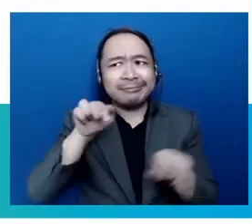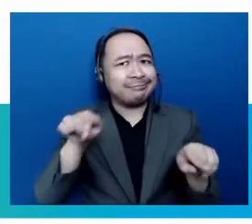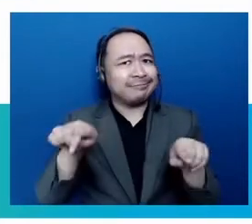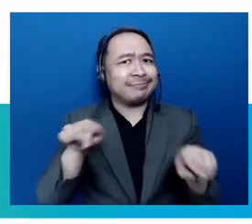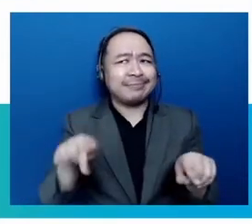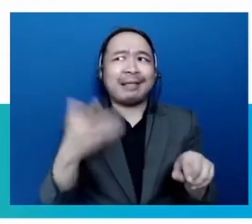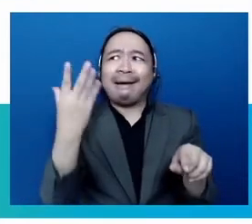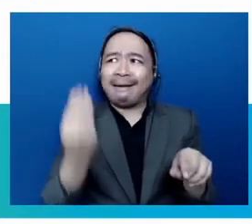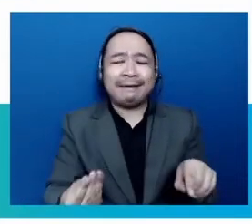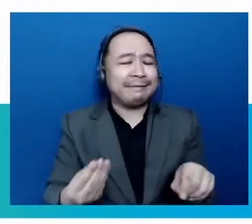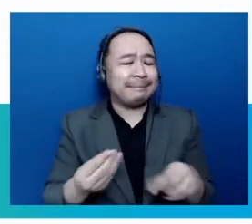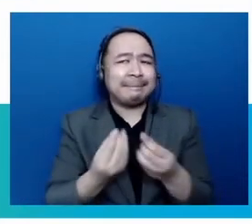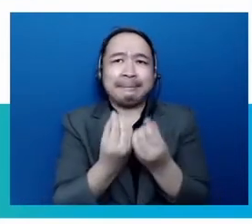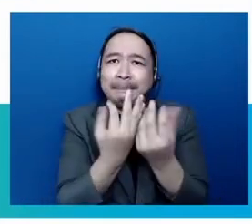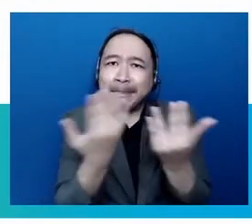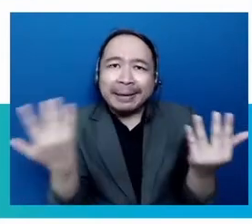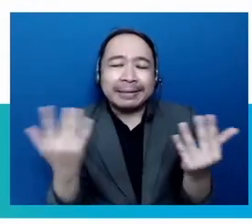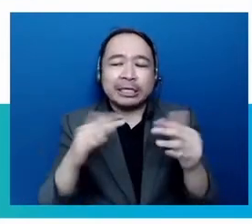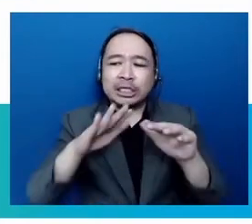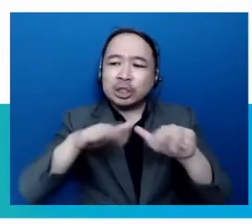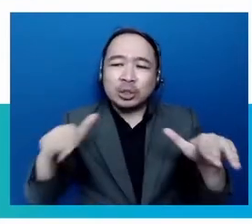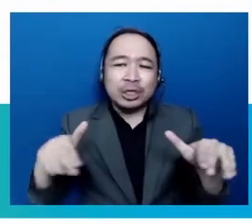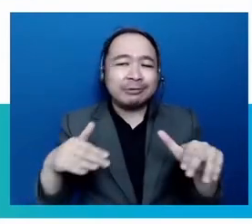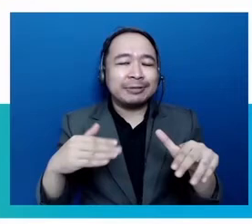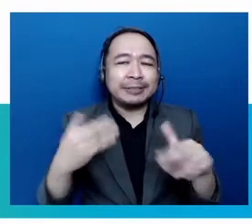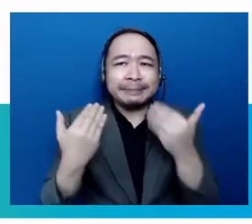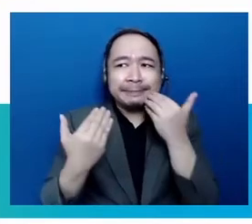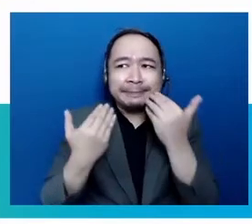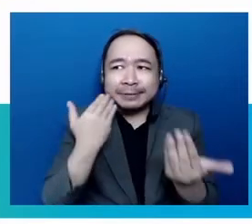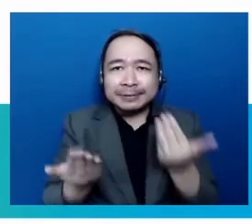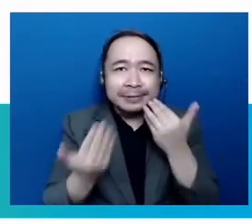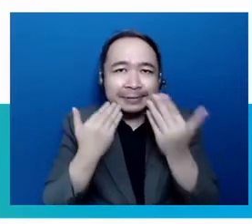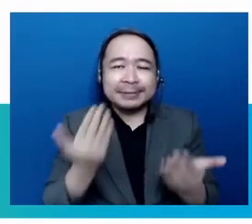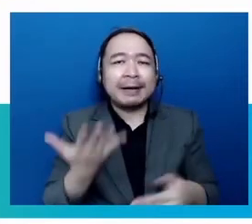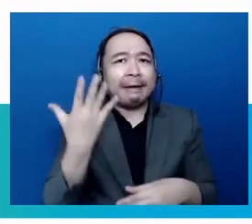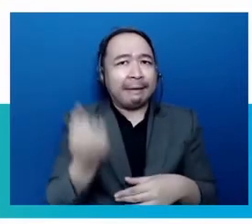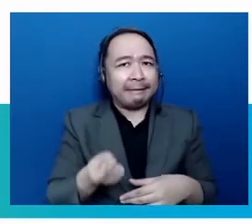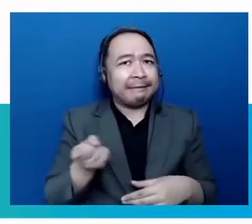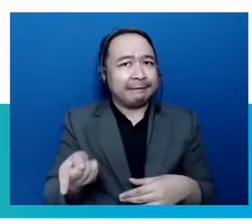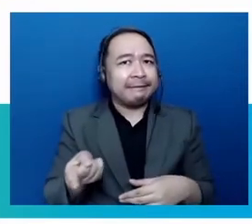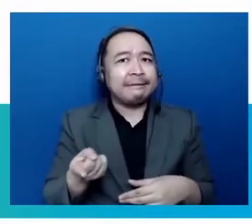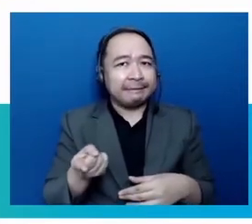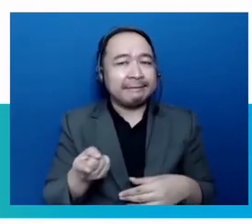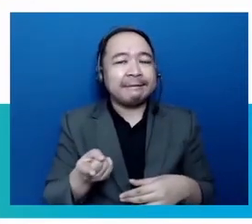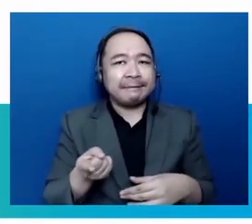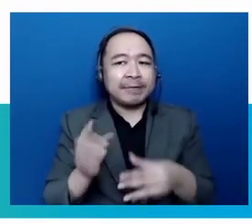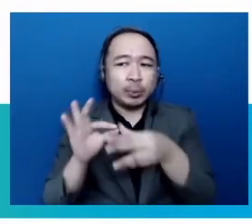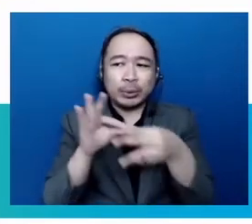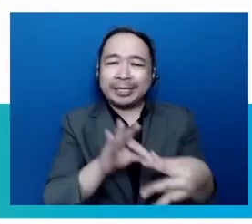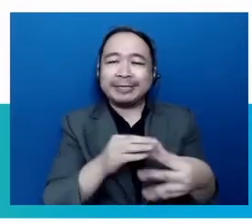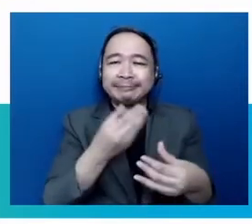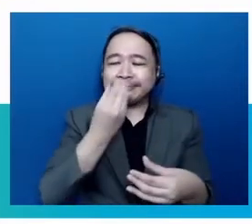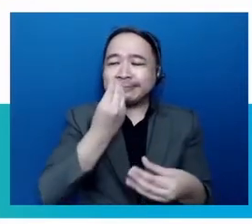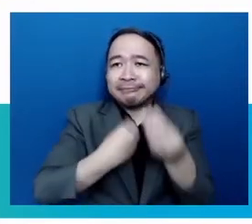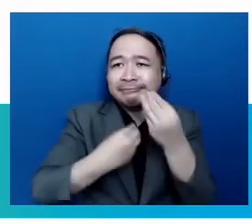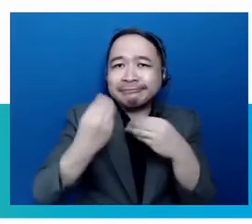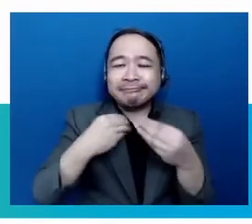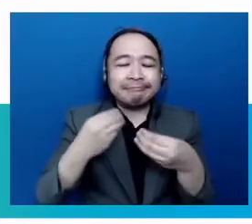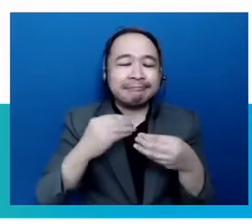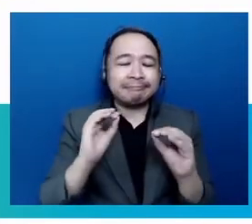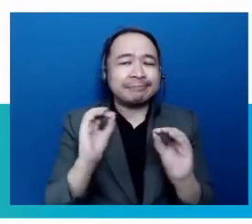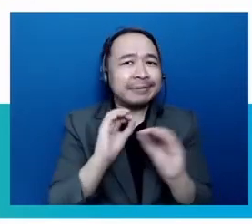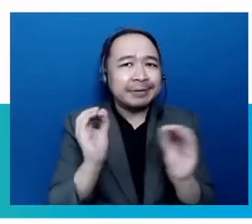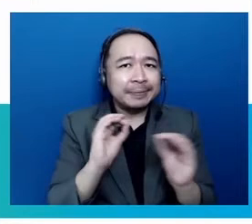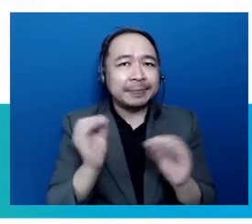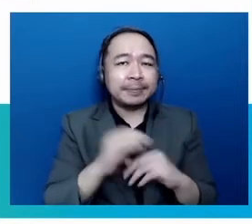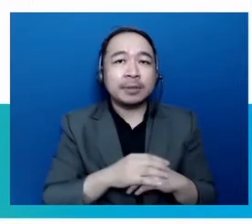children is increasing. So, and having coastal populations and recognizing that